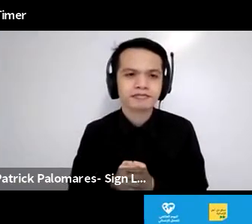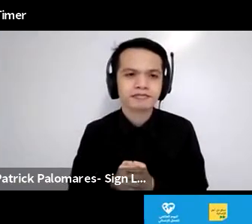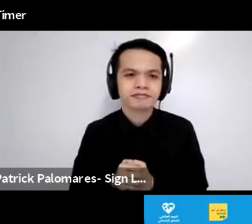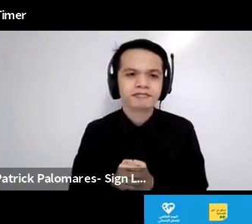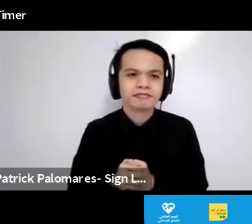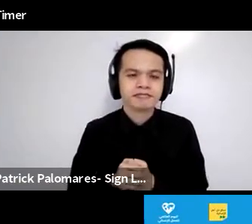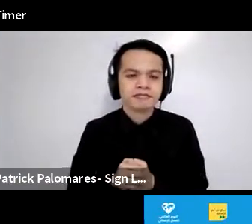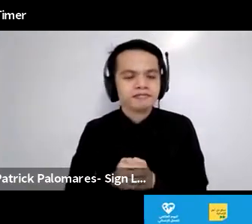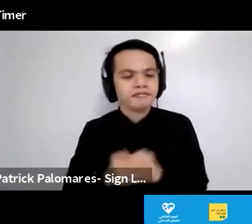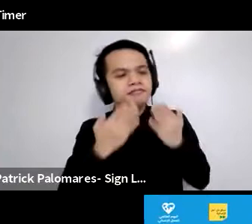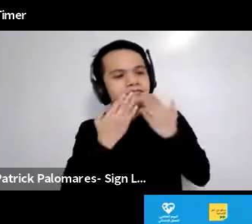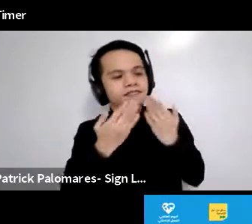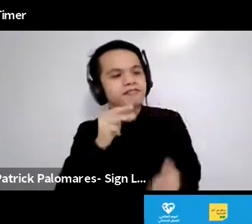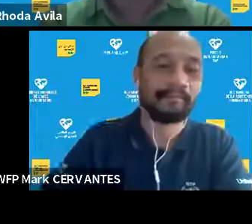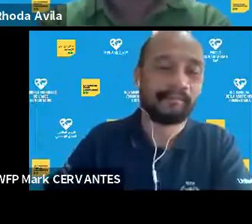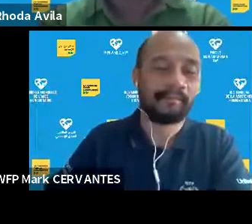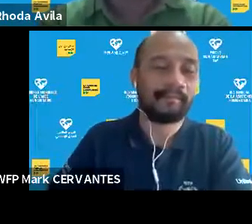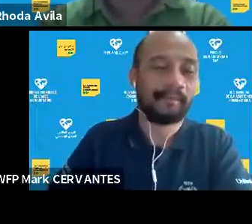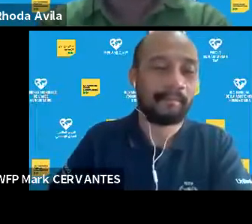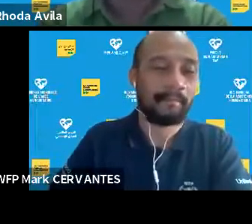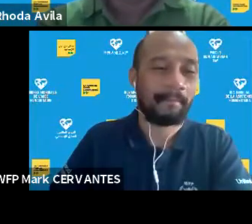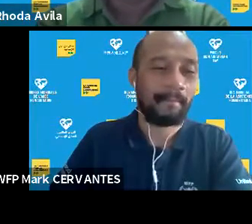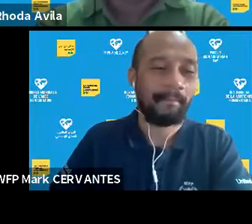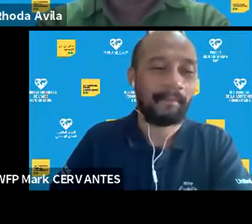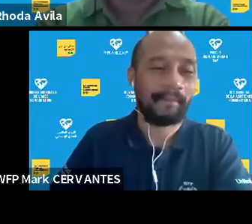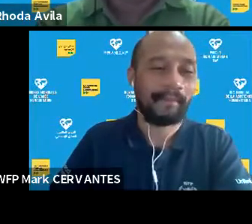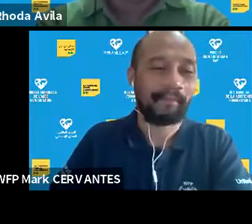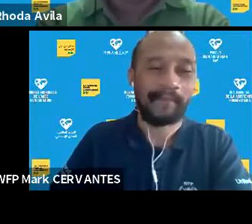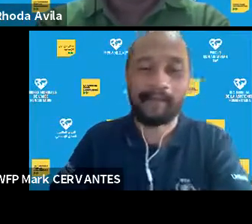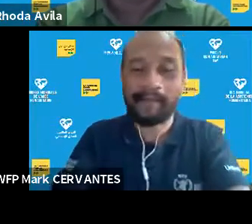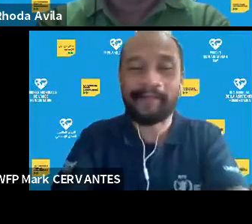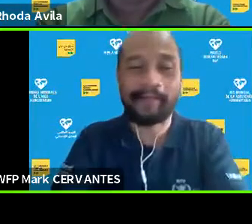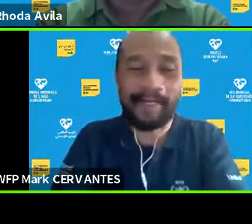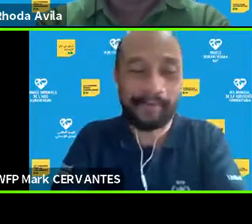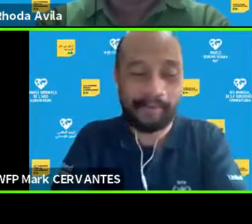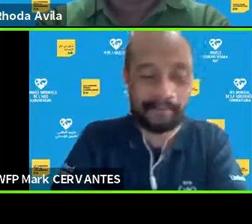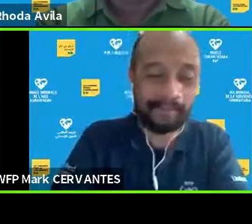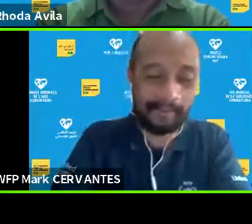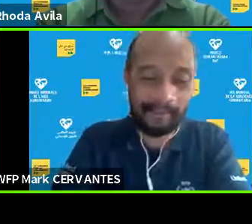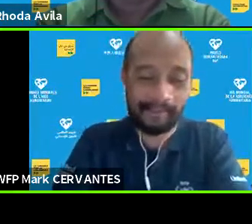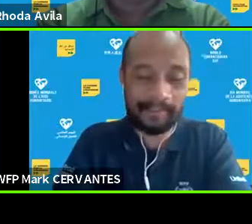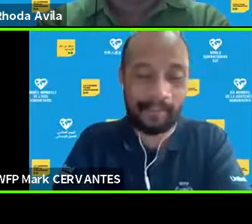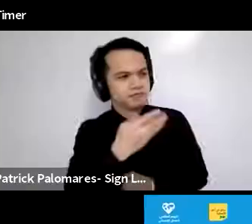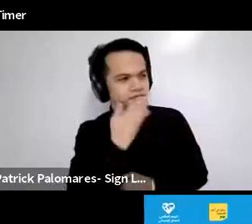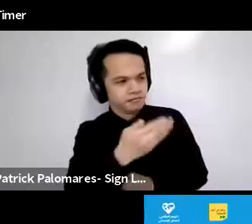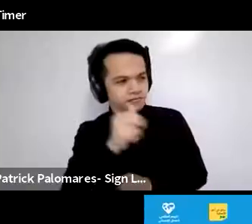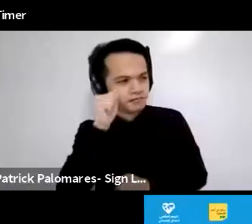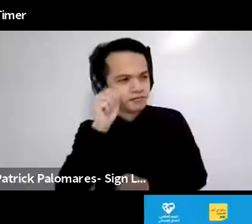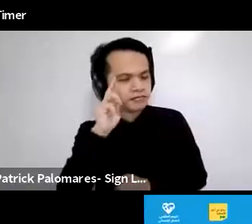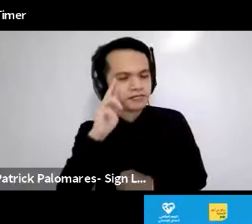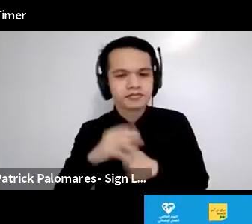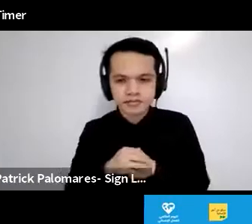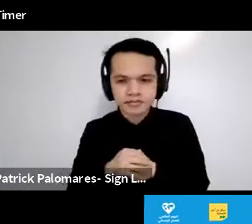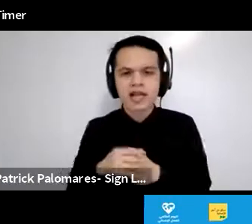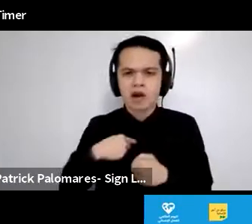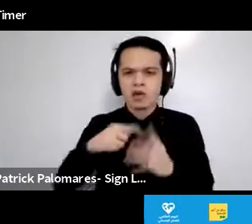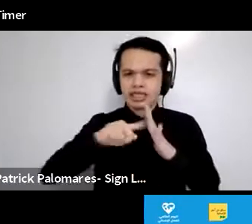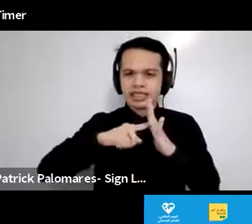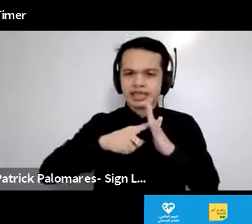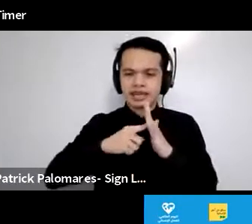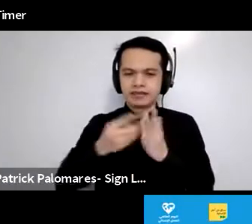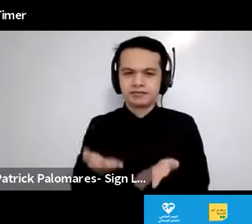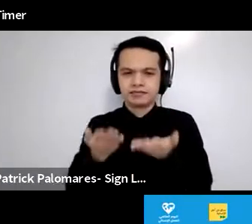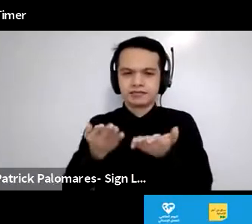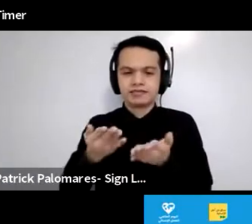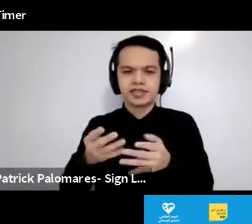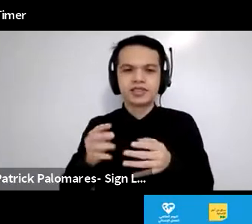Thank you so much, Mitzi. Over to Mark. Okay, thank you, Atom. I'll start off by saying that